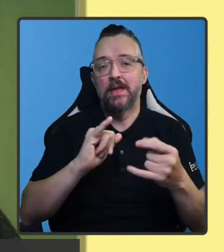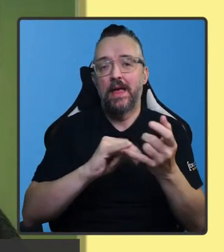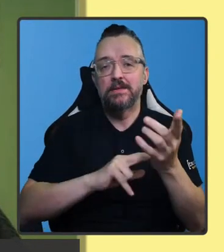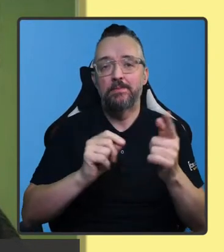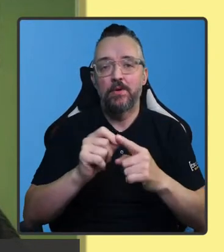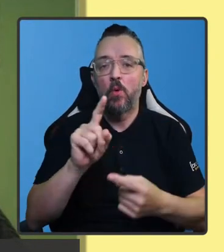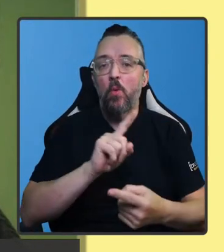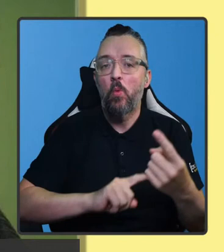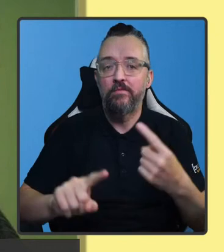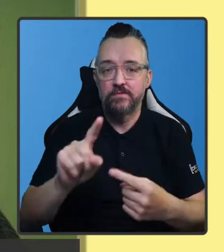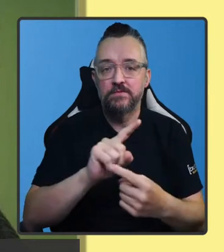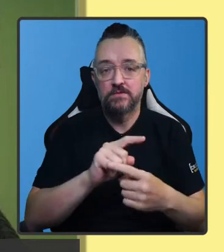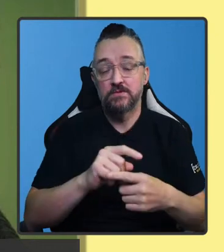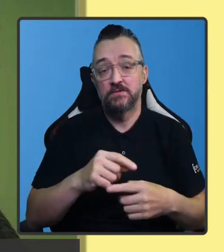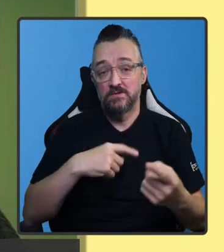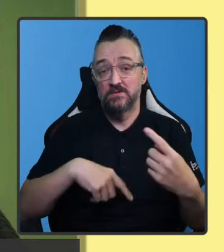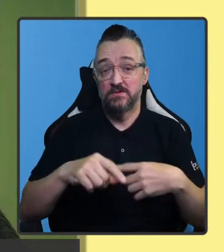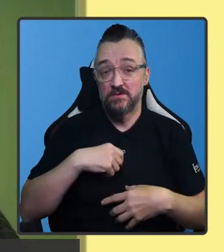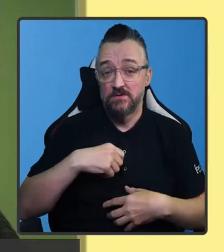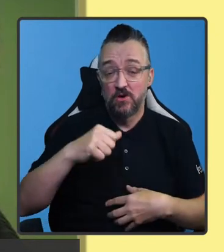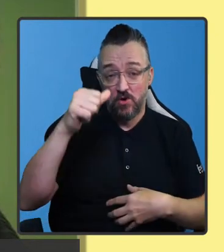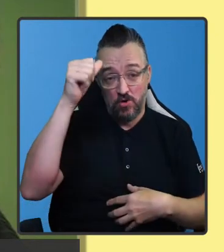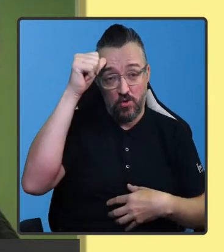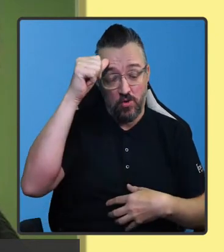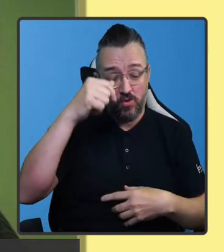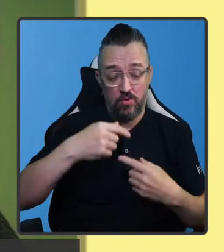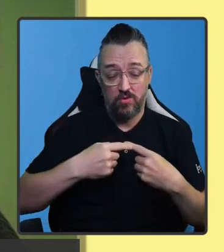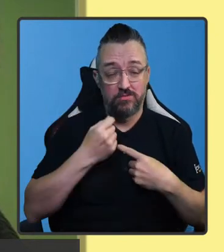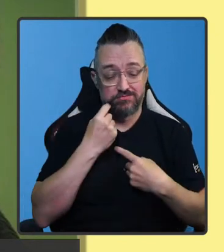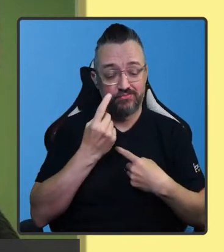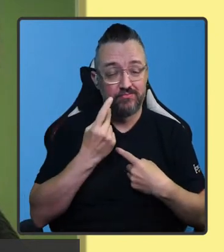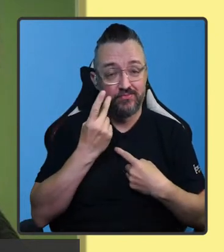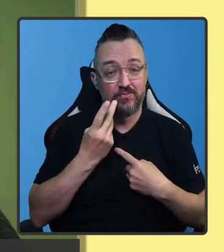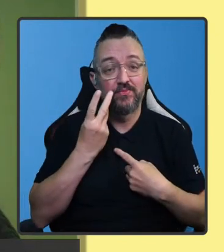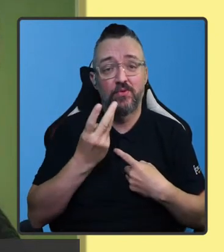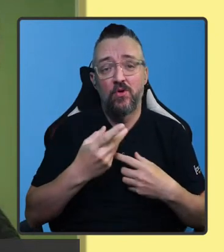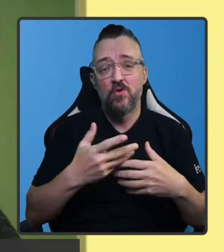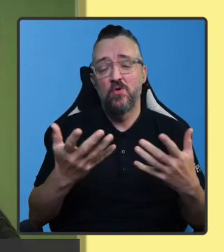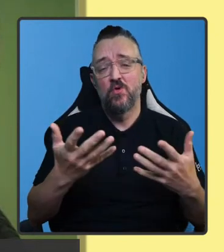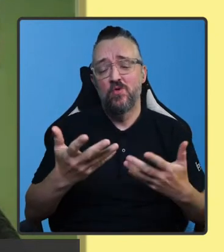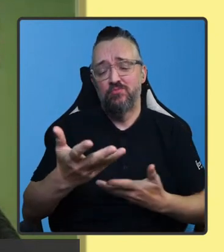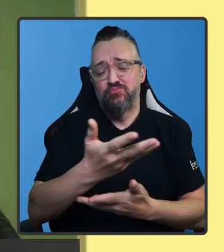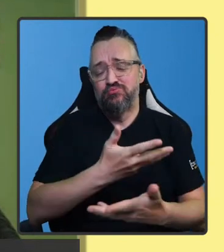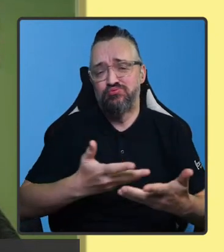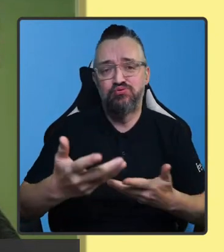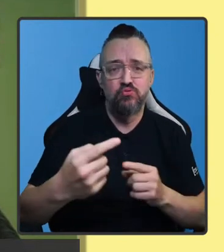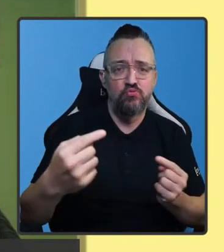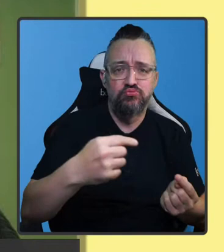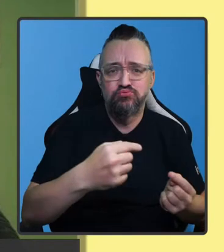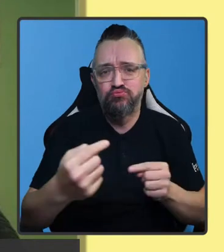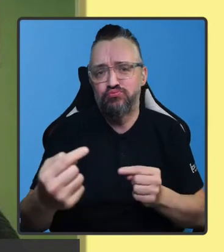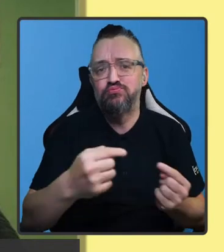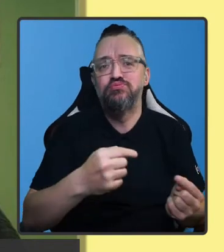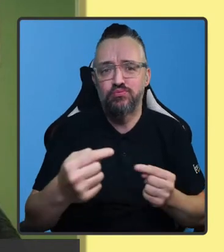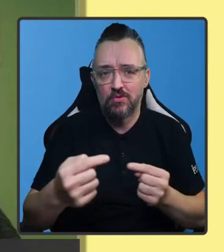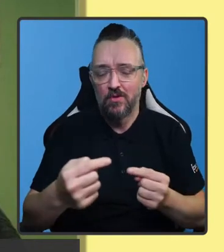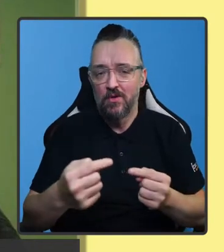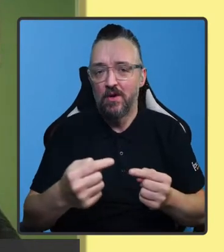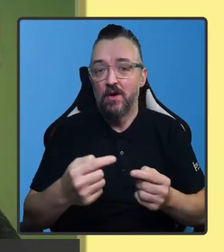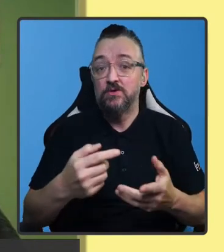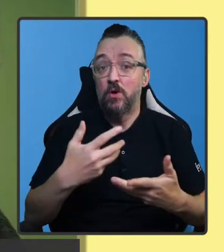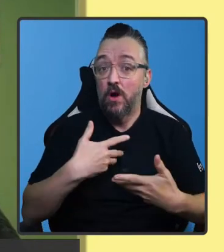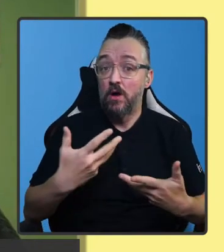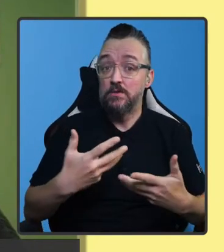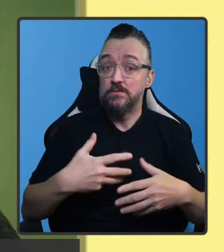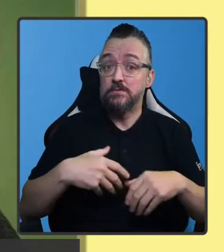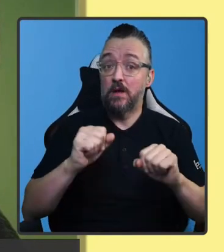know that we're in for a few days of fantastic discussion and debate, and for a brilliant way to start that off, we